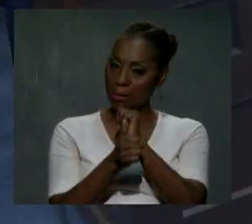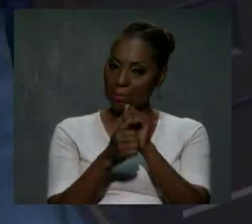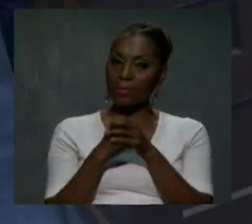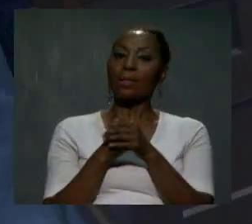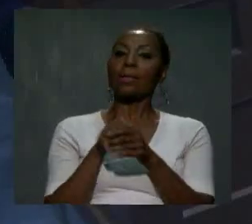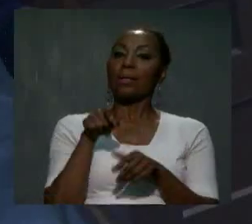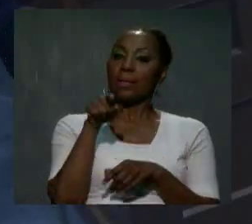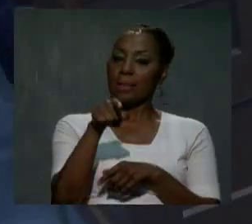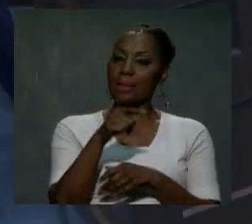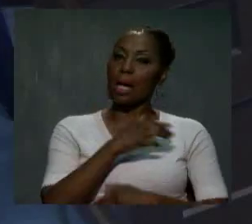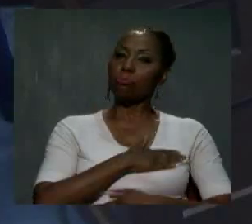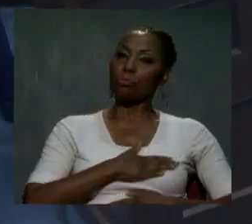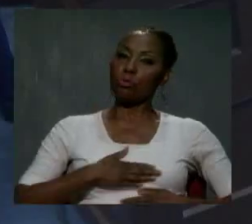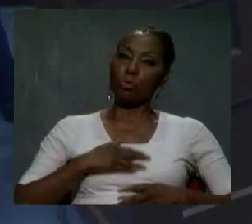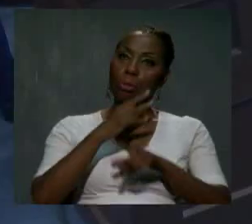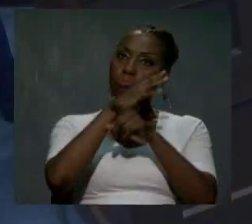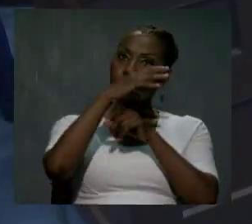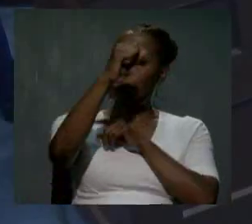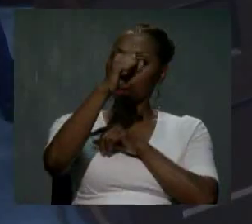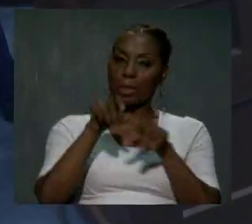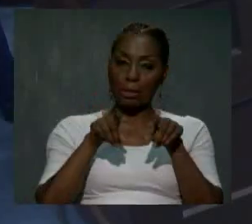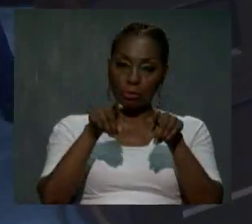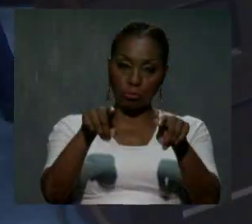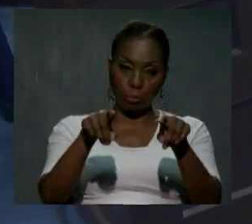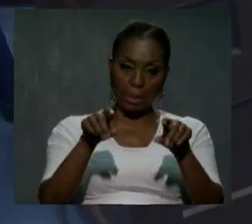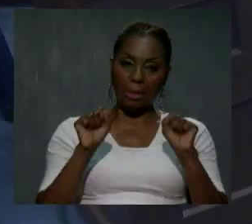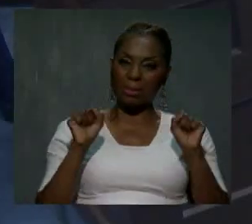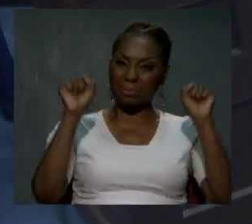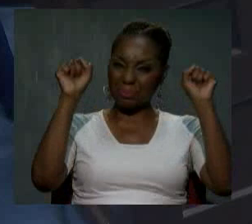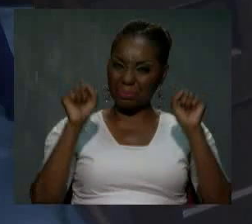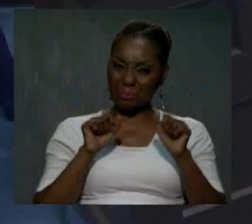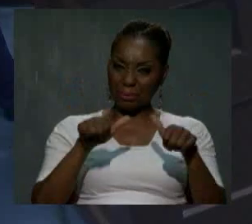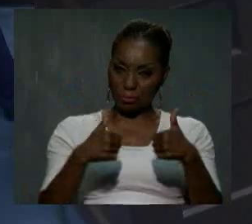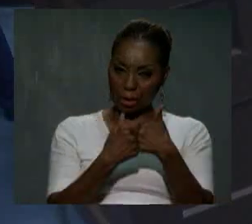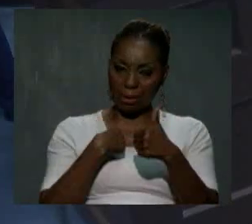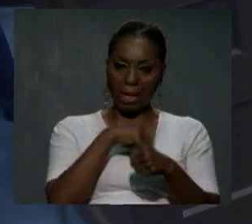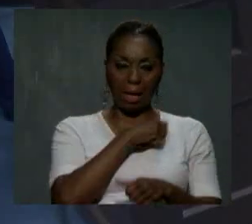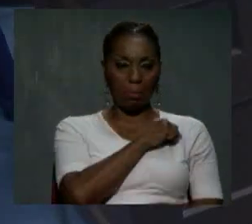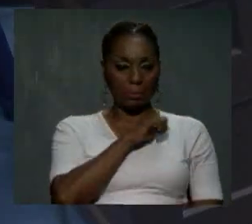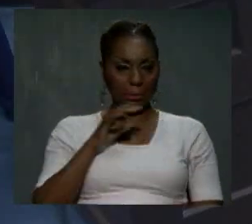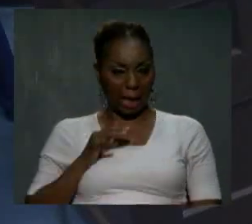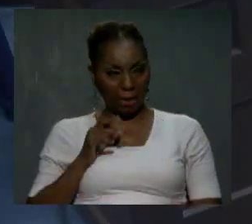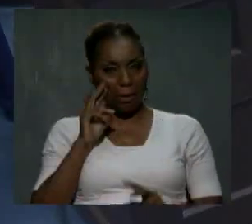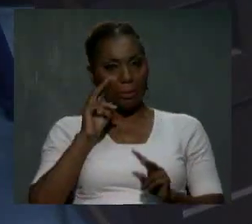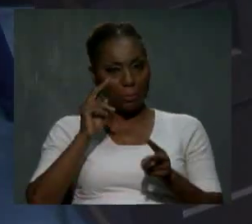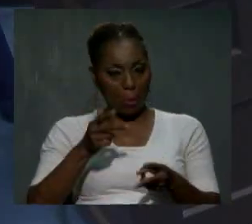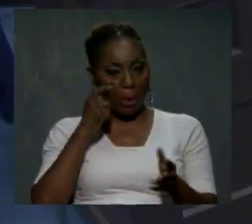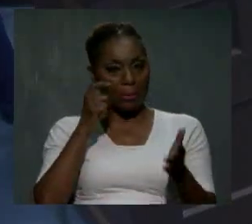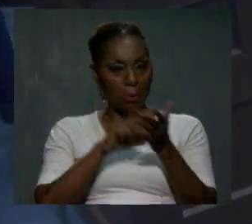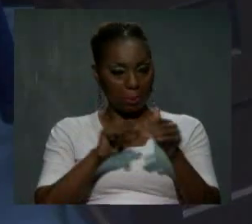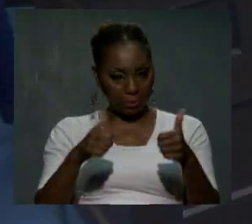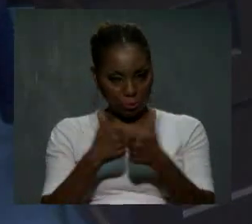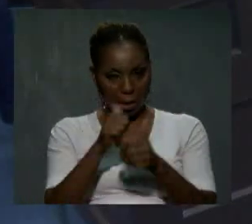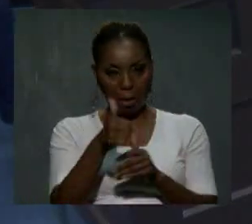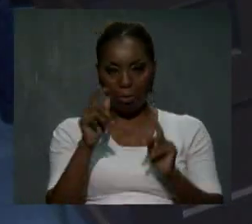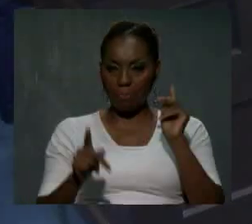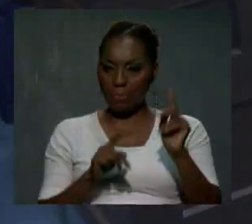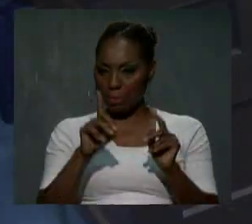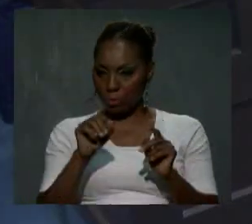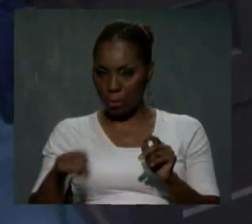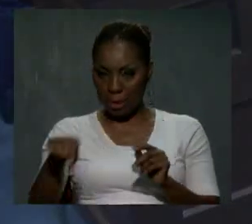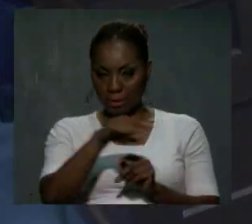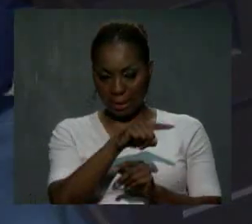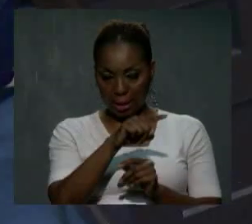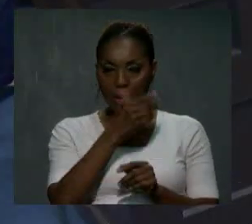short, Emmanuel likes to excel. During the Fitness Gram Challenge, our school staff observe Emmanuel challenging others to do their best in